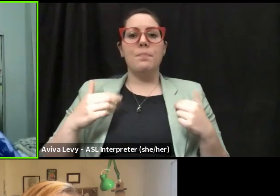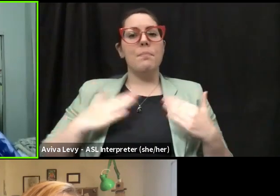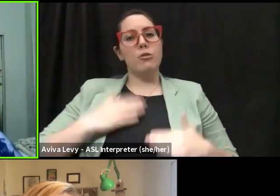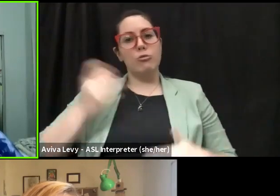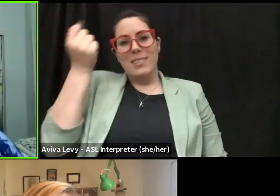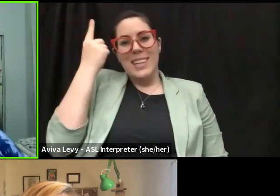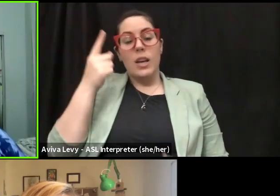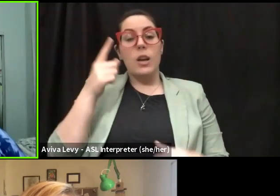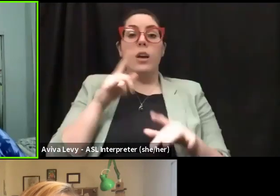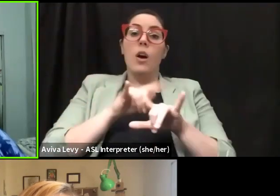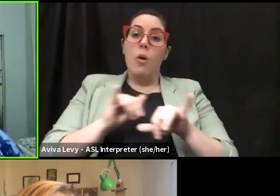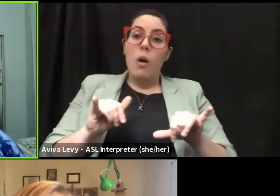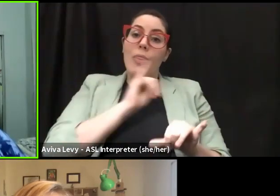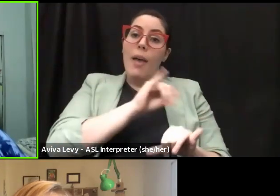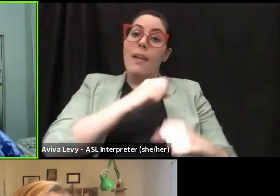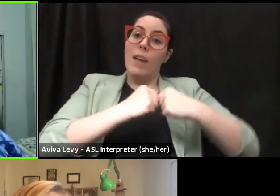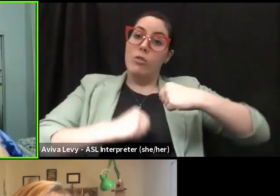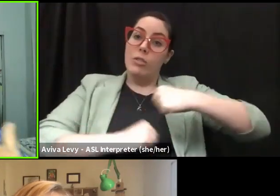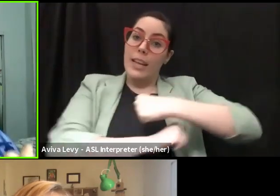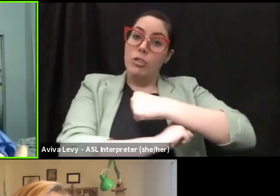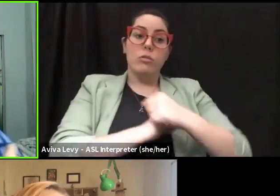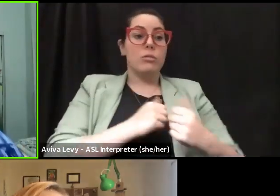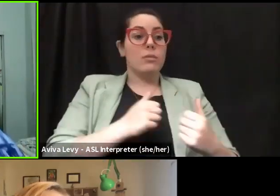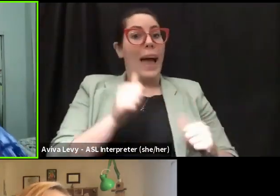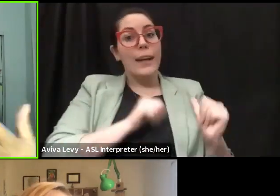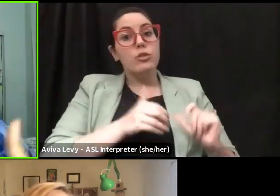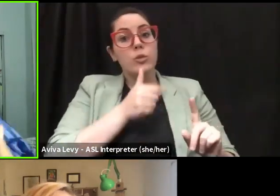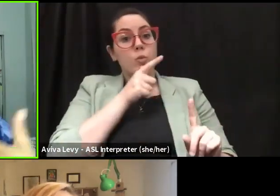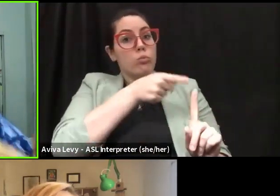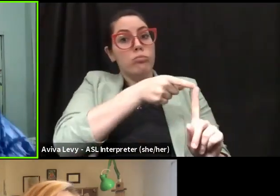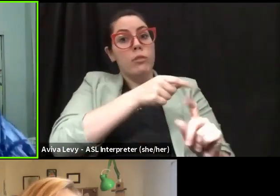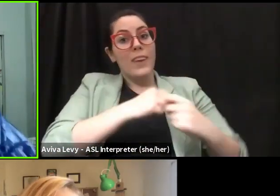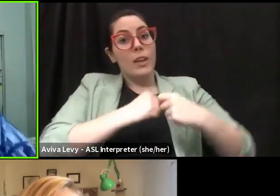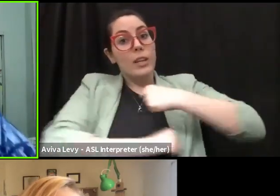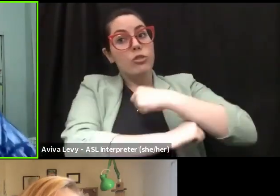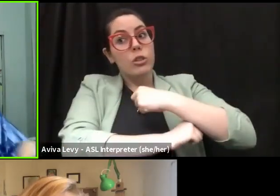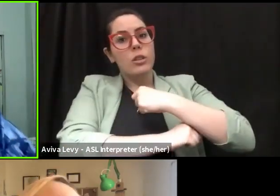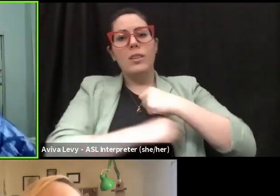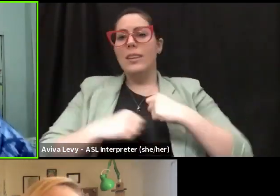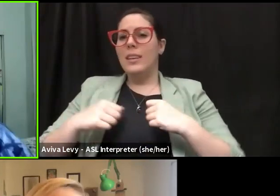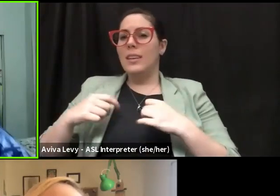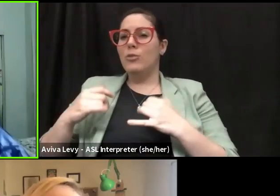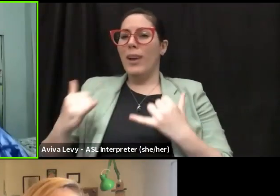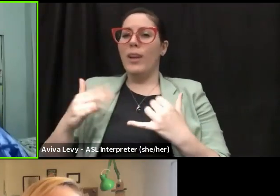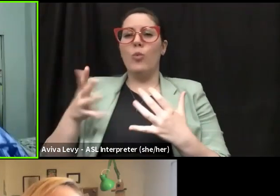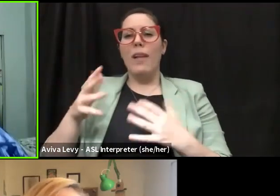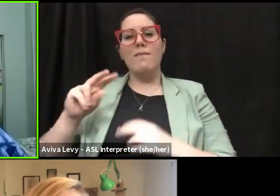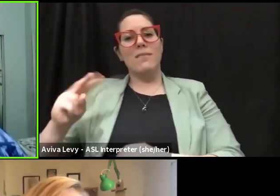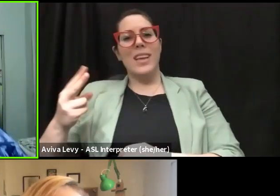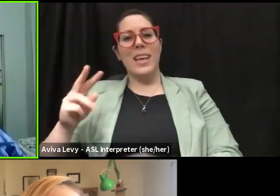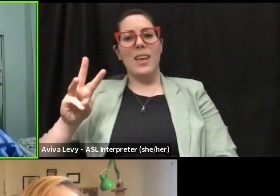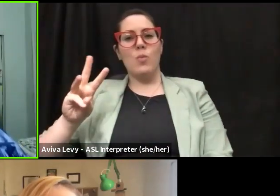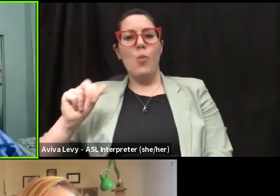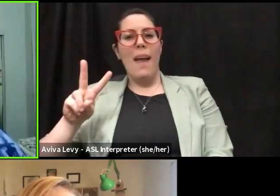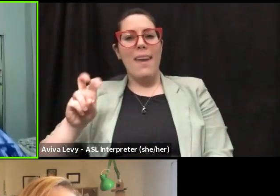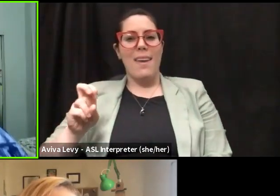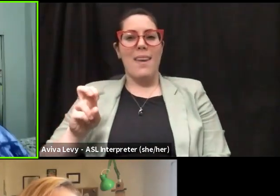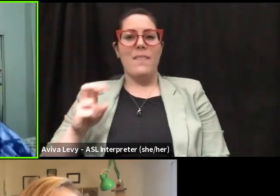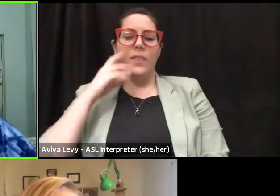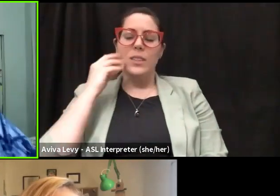this foundation has been created, we're kind of in the second wave of the